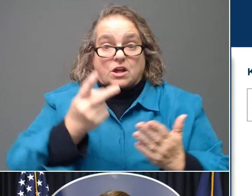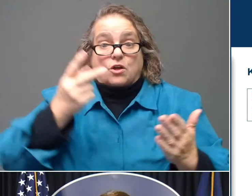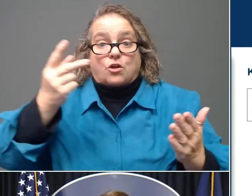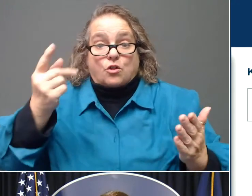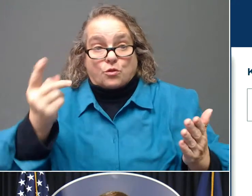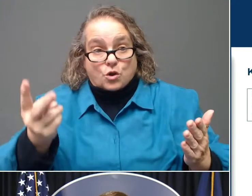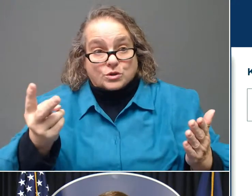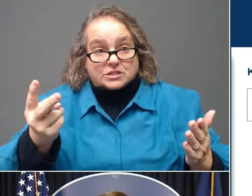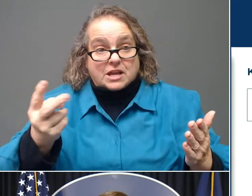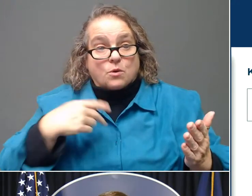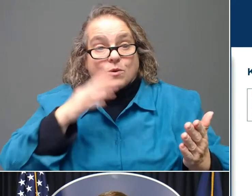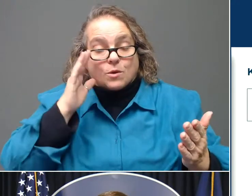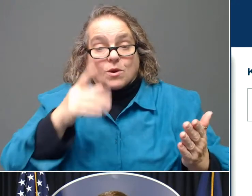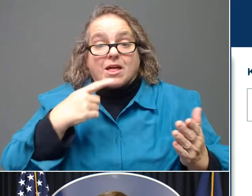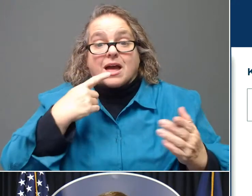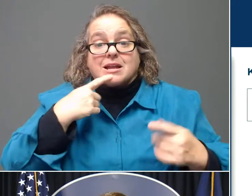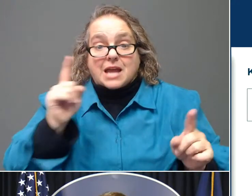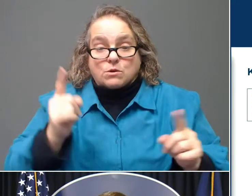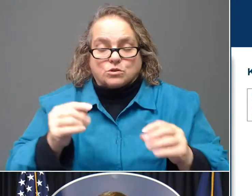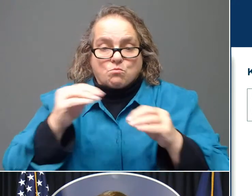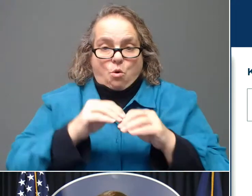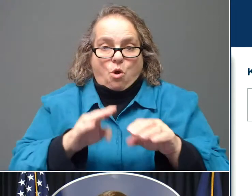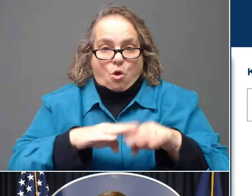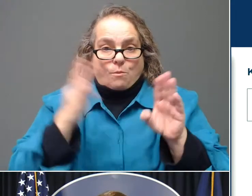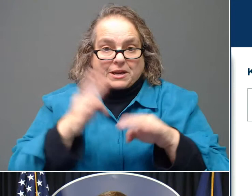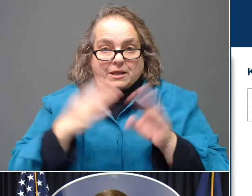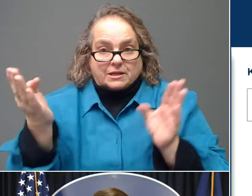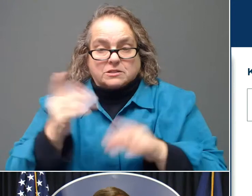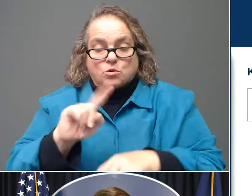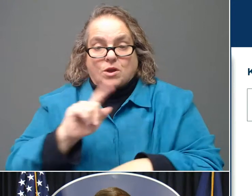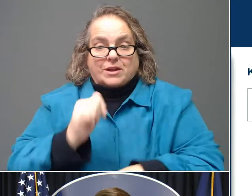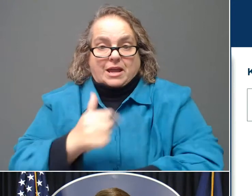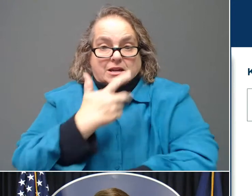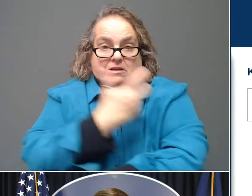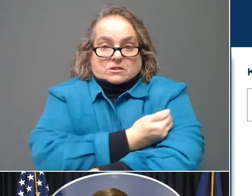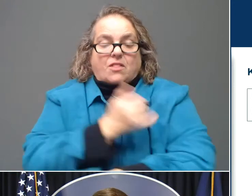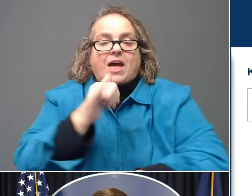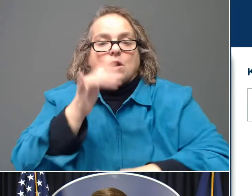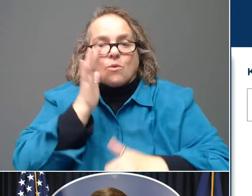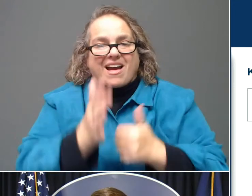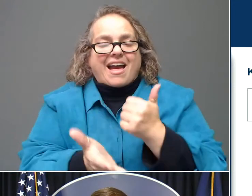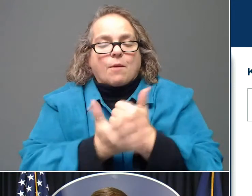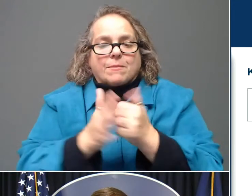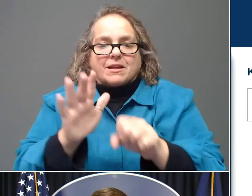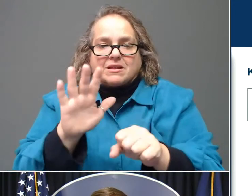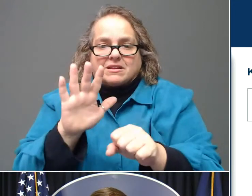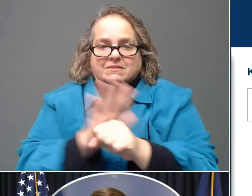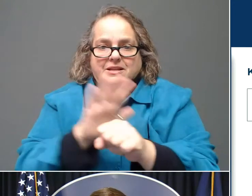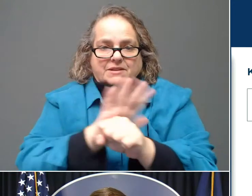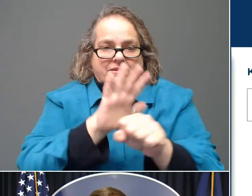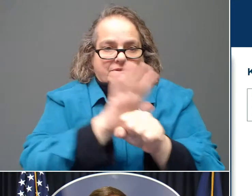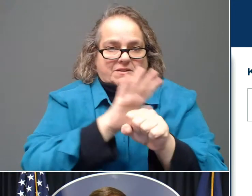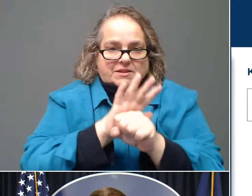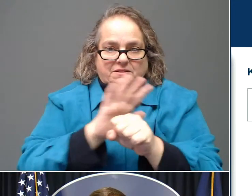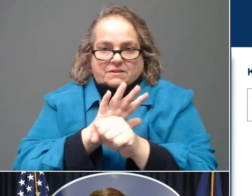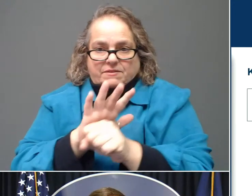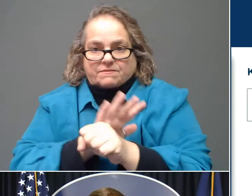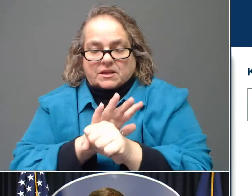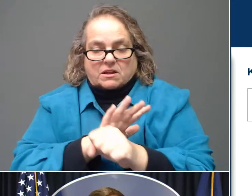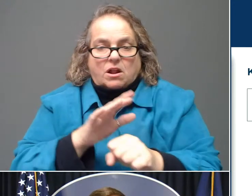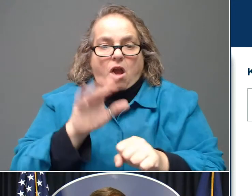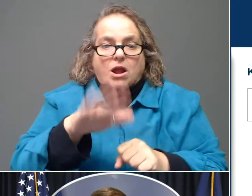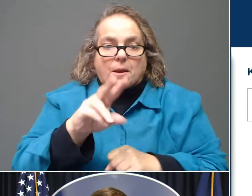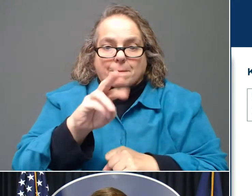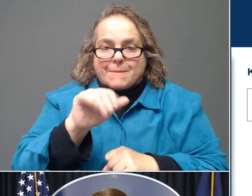additional openings that are going to help to fill in the spots on this map that do not have